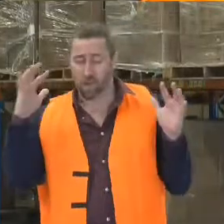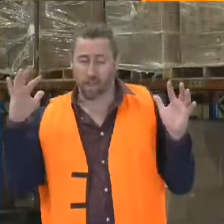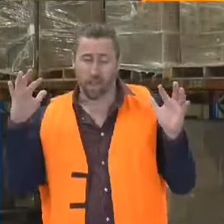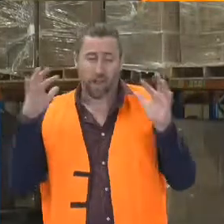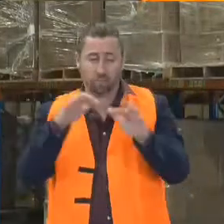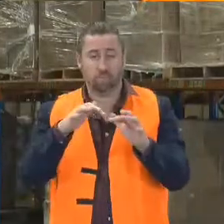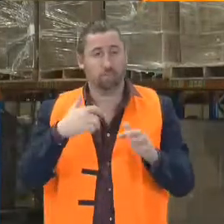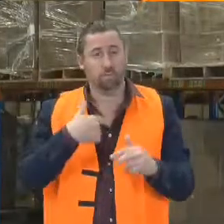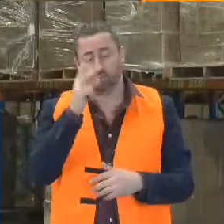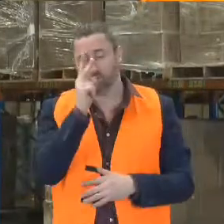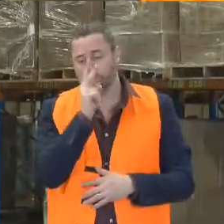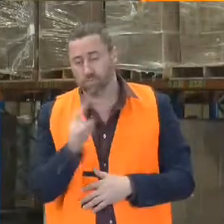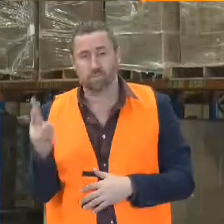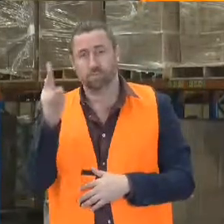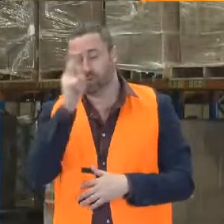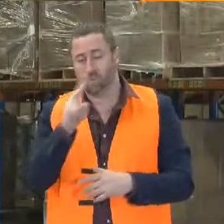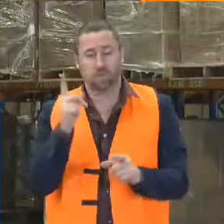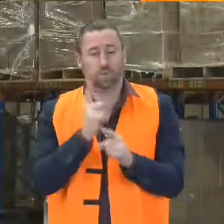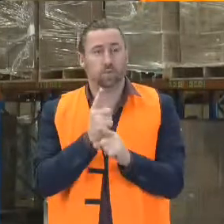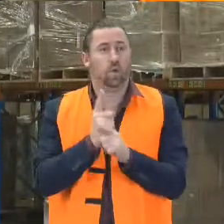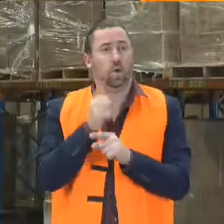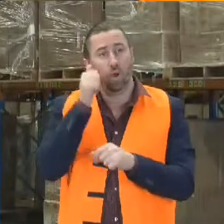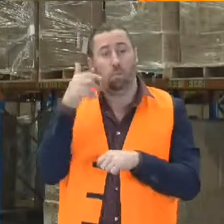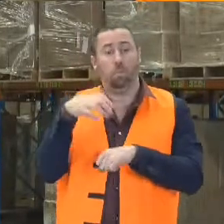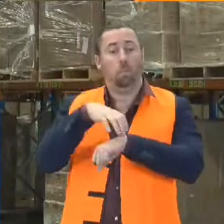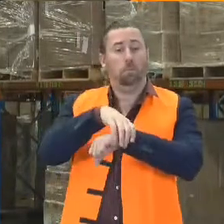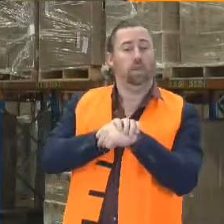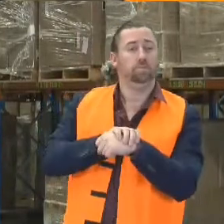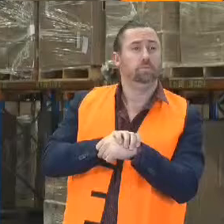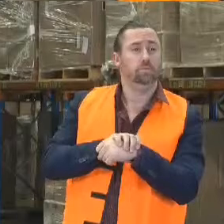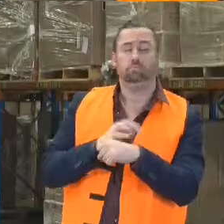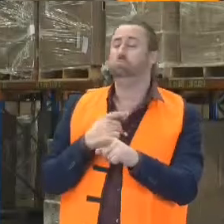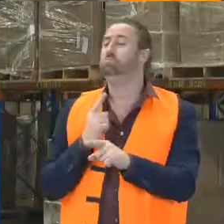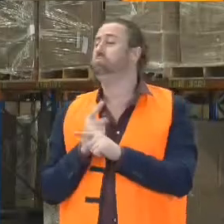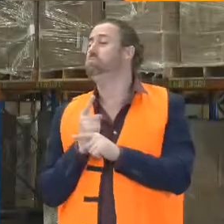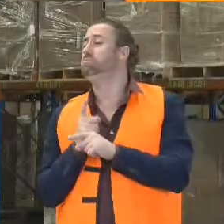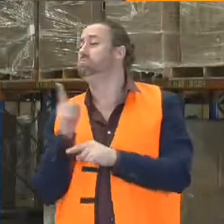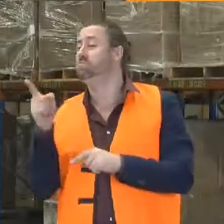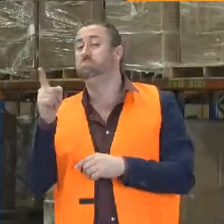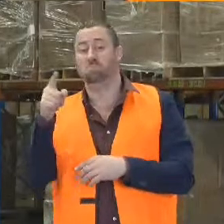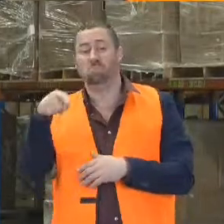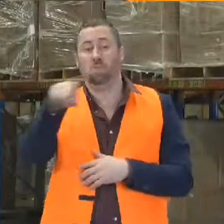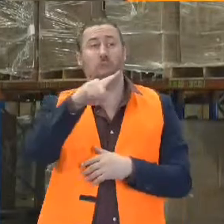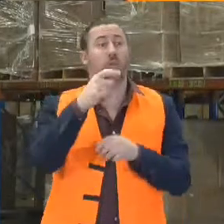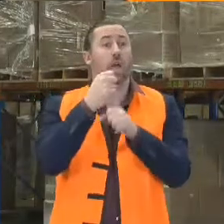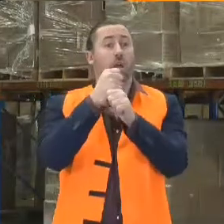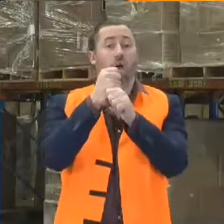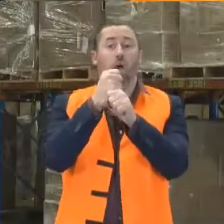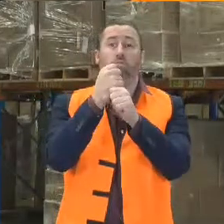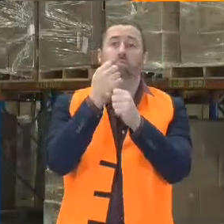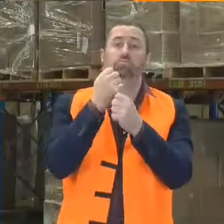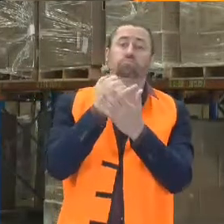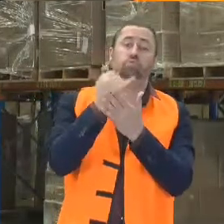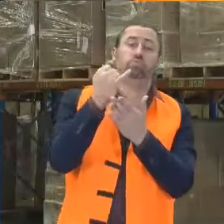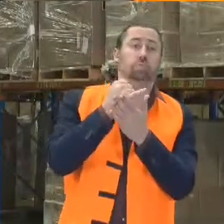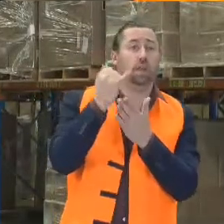that very clear. My understanding is the police advice was that they did apply for a permit.